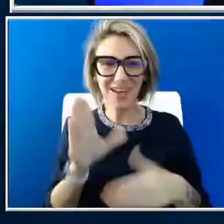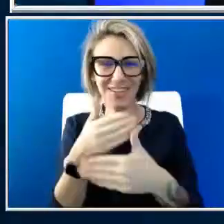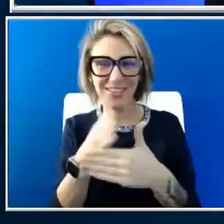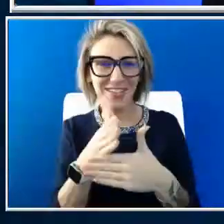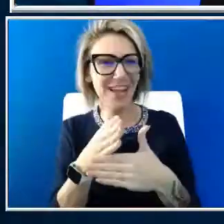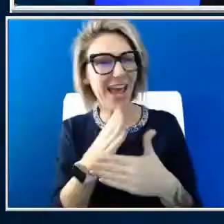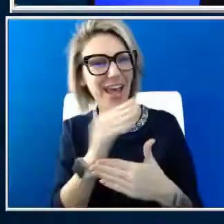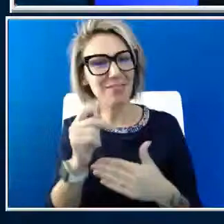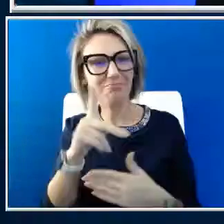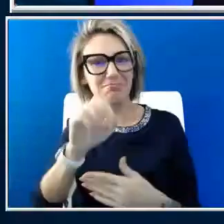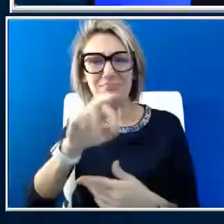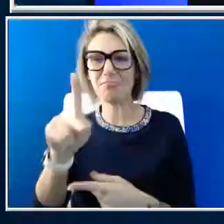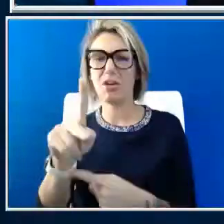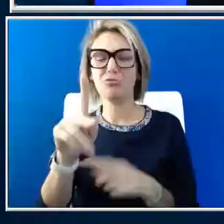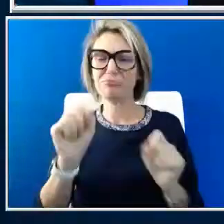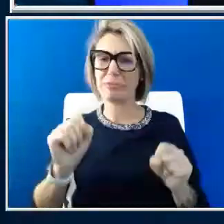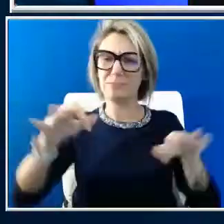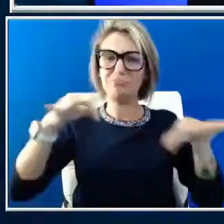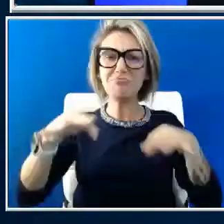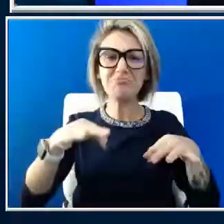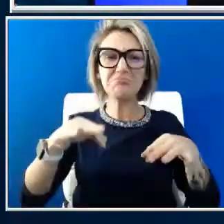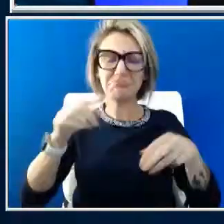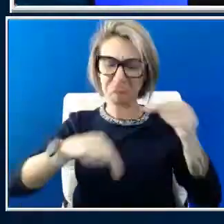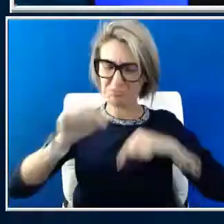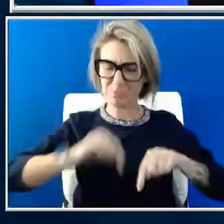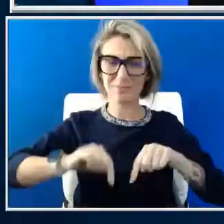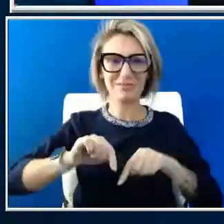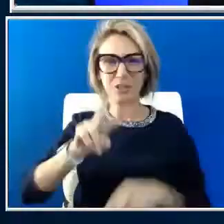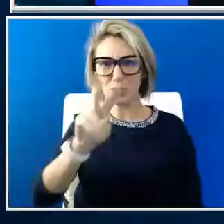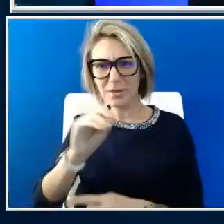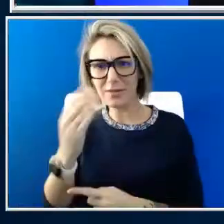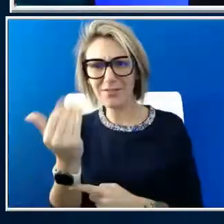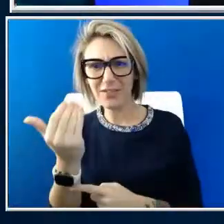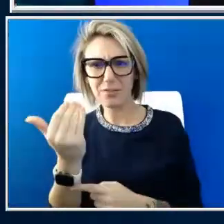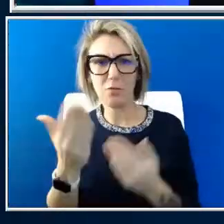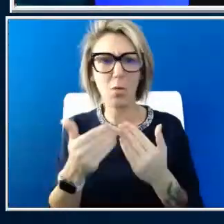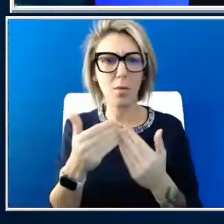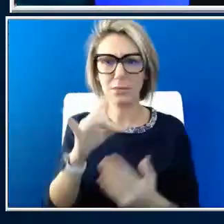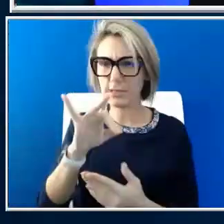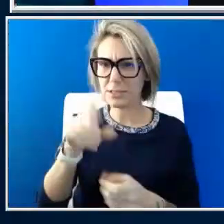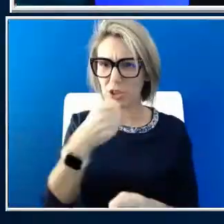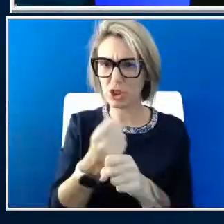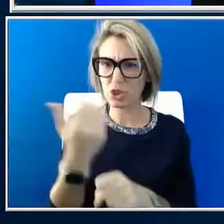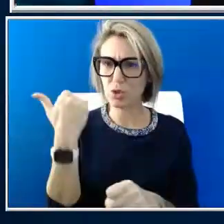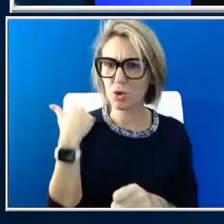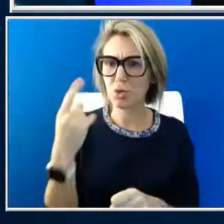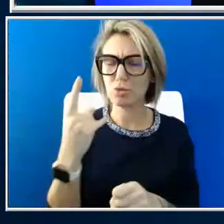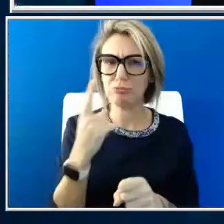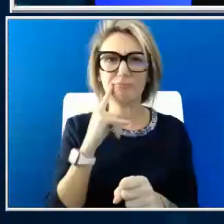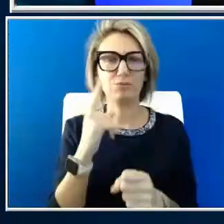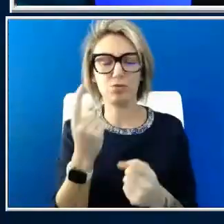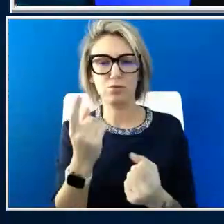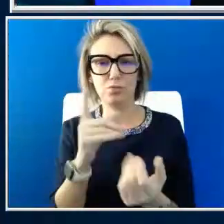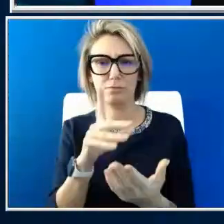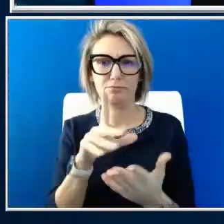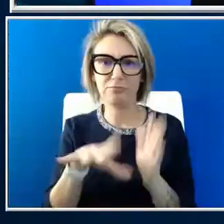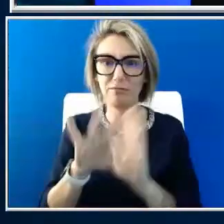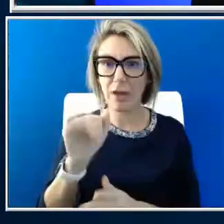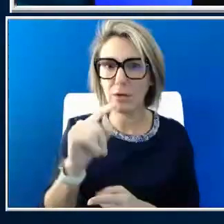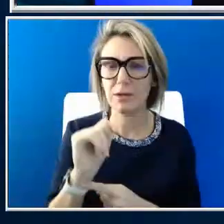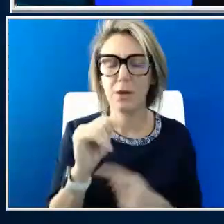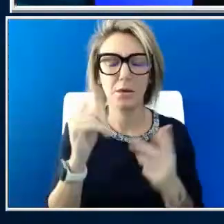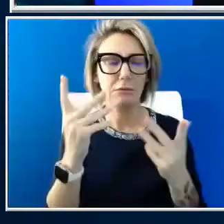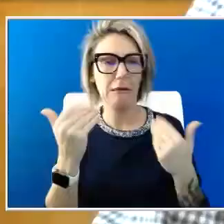take us back to late 2015. That was almost 8 years ago when you learned that you had prostate cancer. How did you find out? What was that